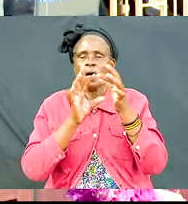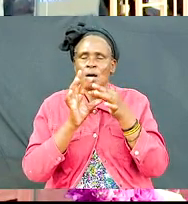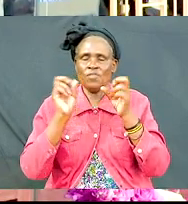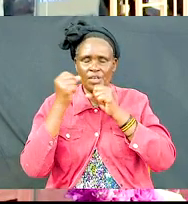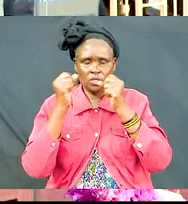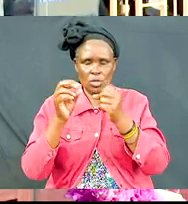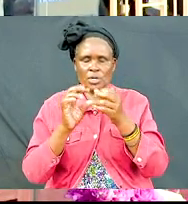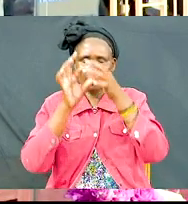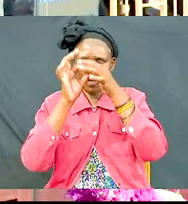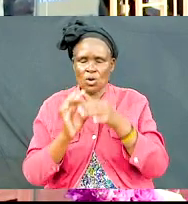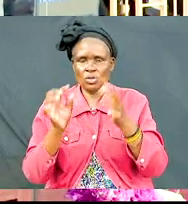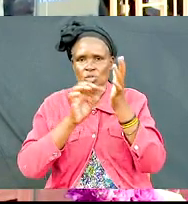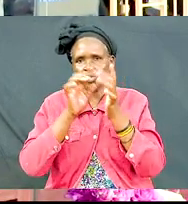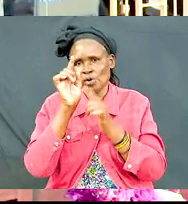him.